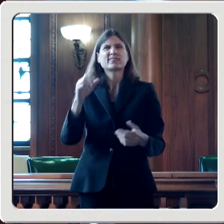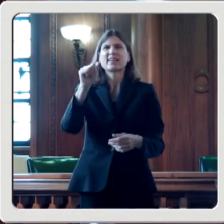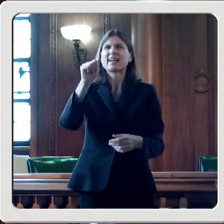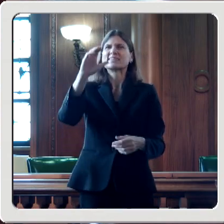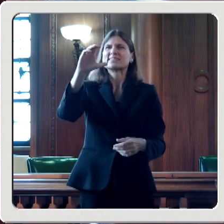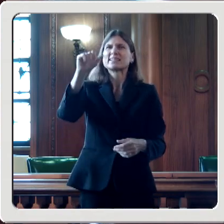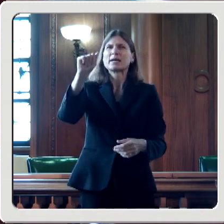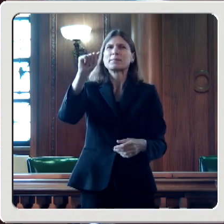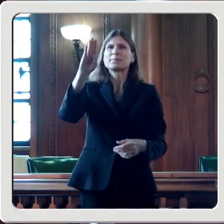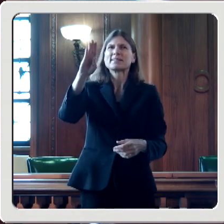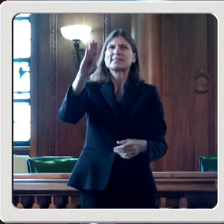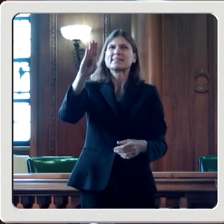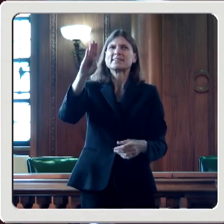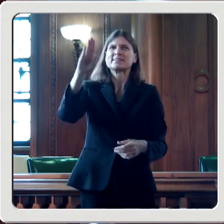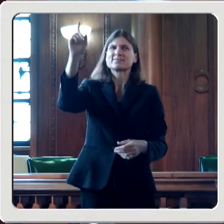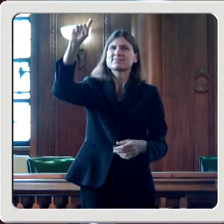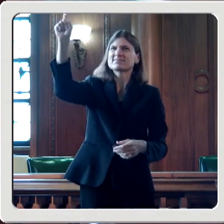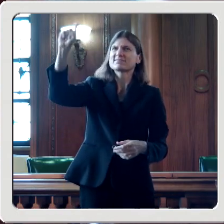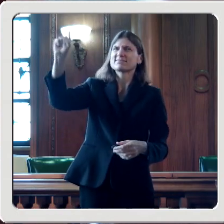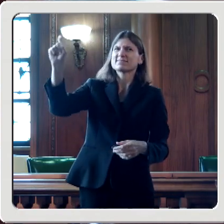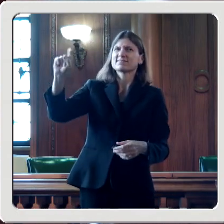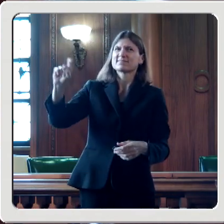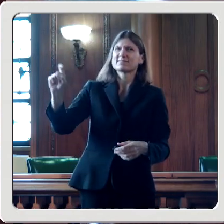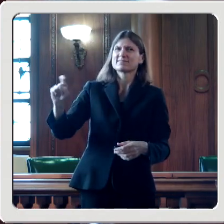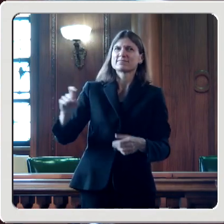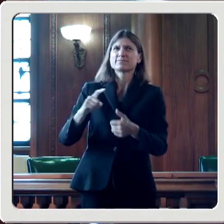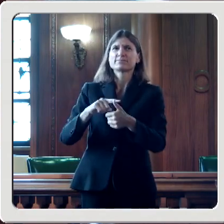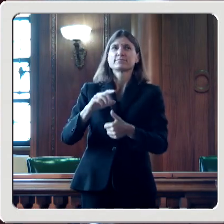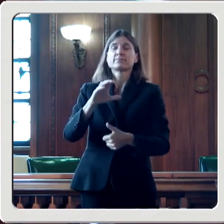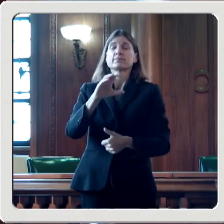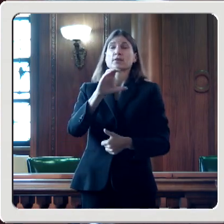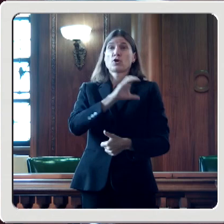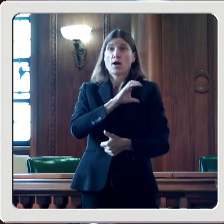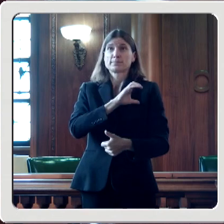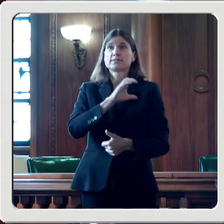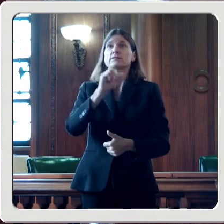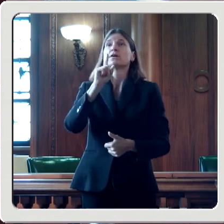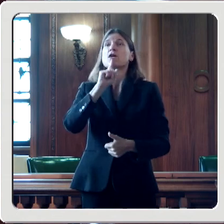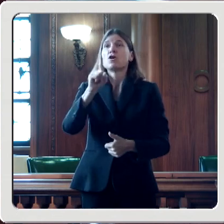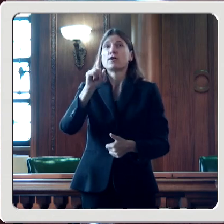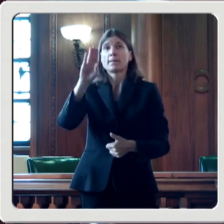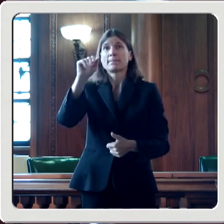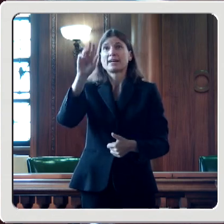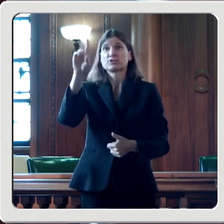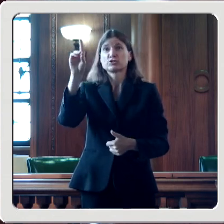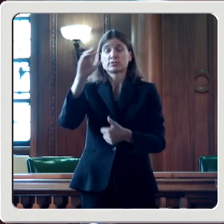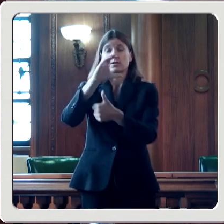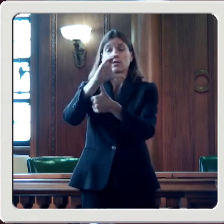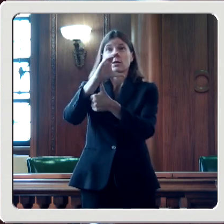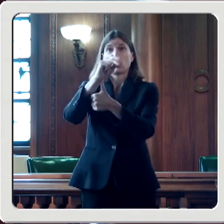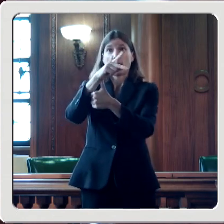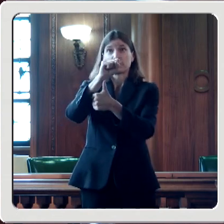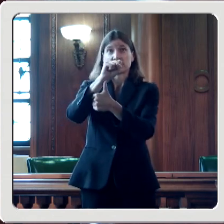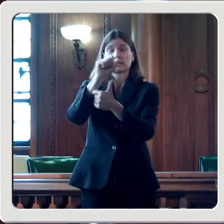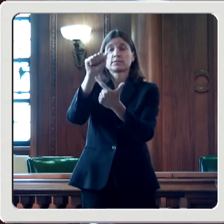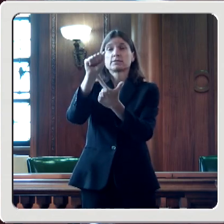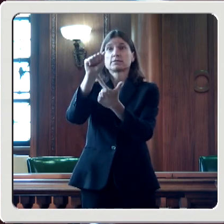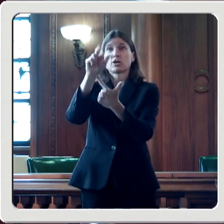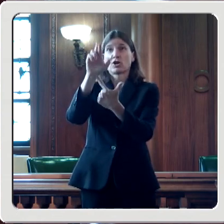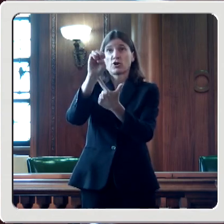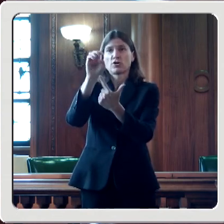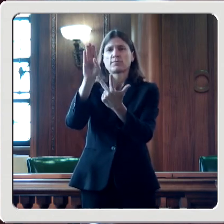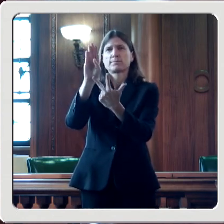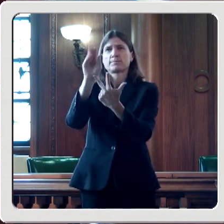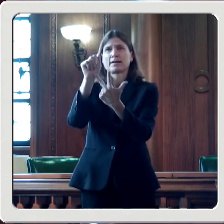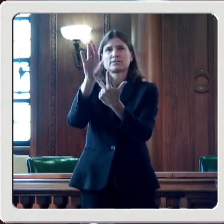cops are bastards, and FTP, which means F the police. And it